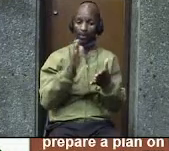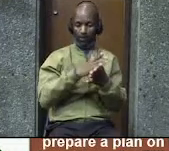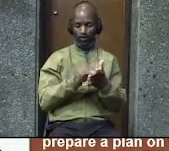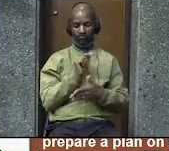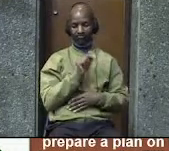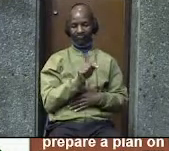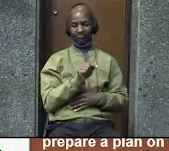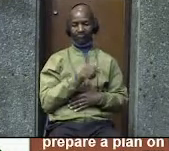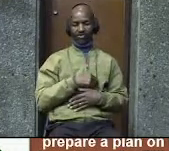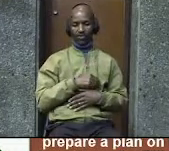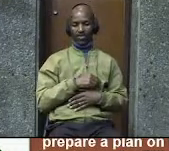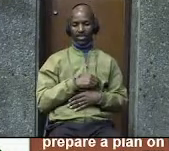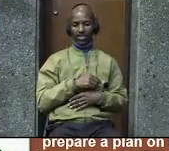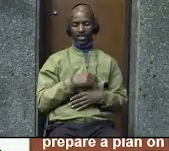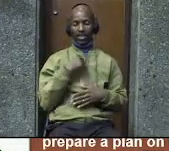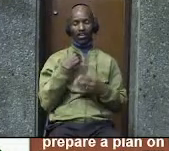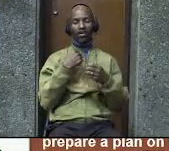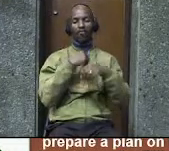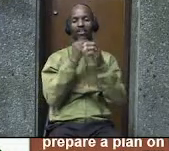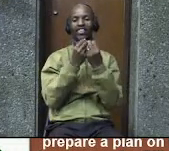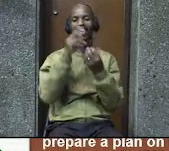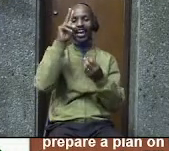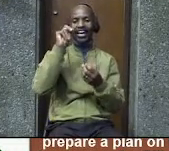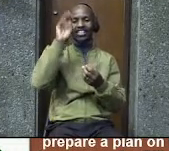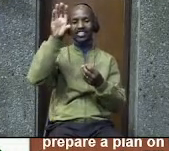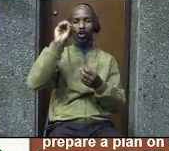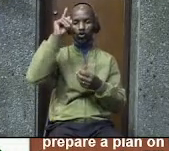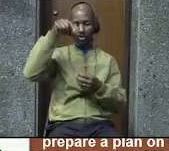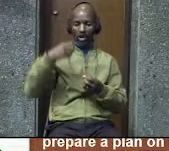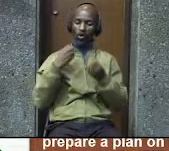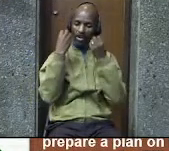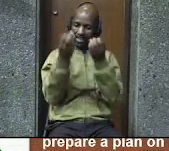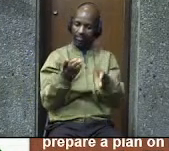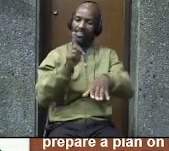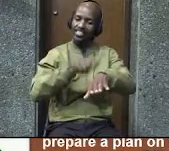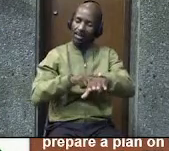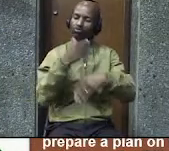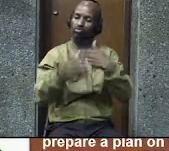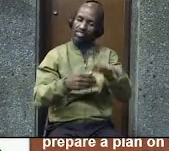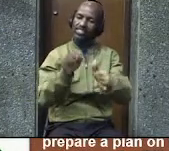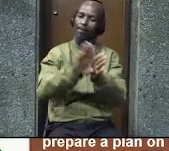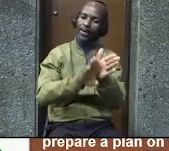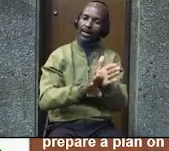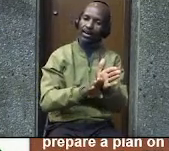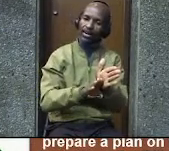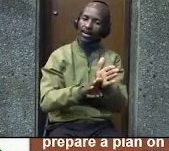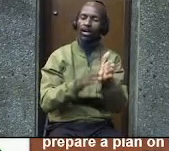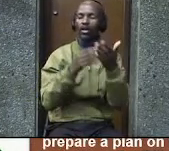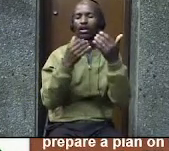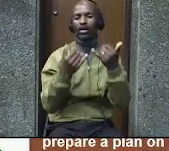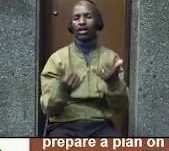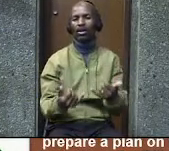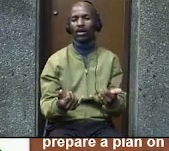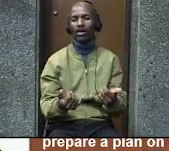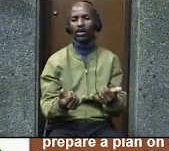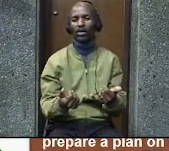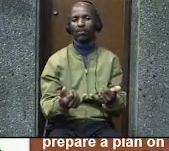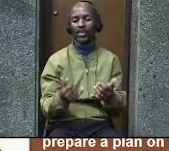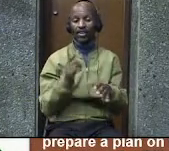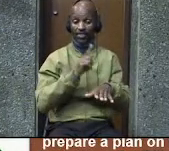this phase, the NCOP will provide timeframes to process the bill. So